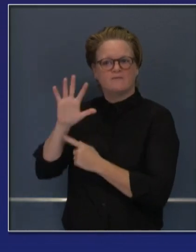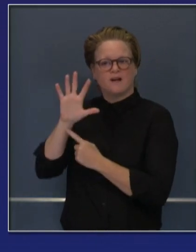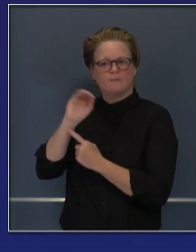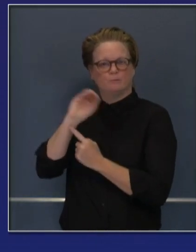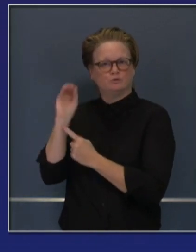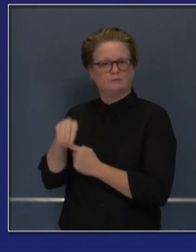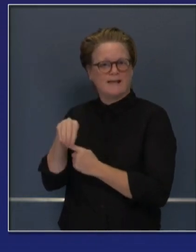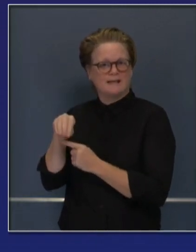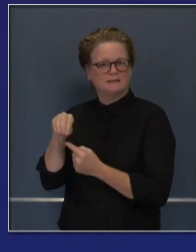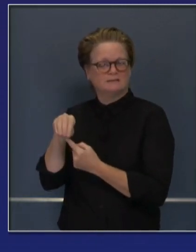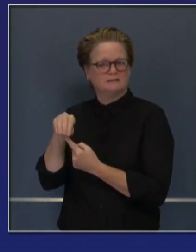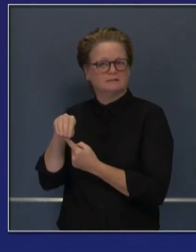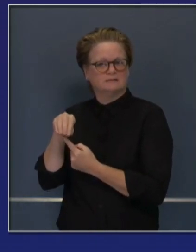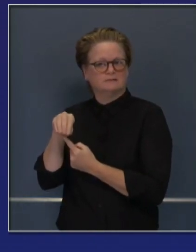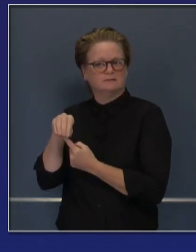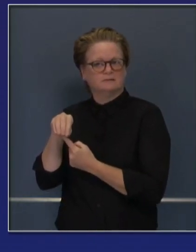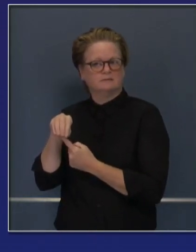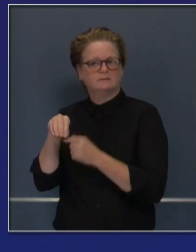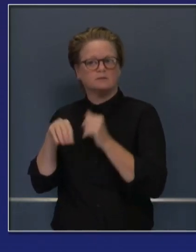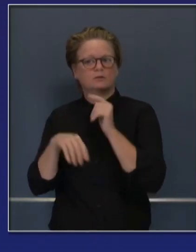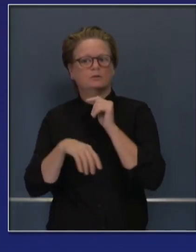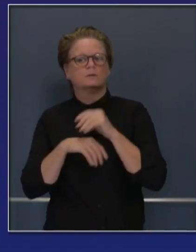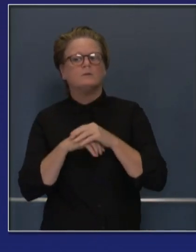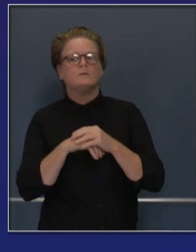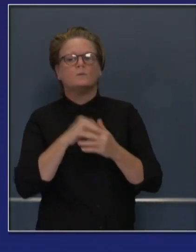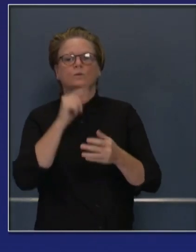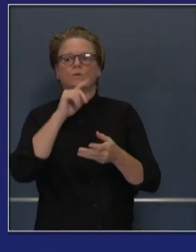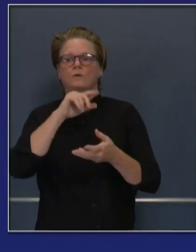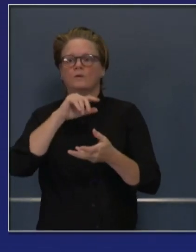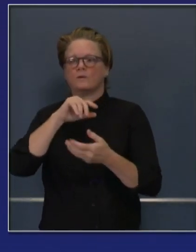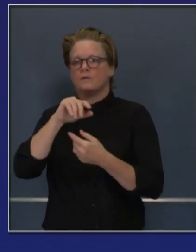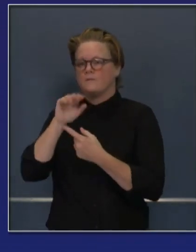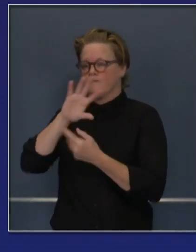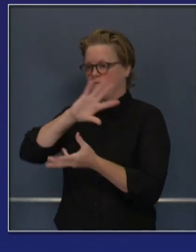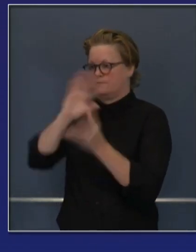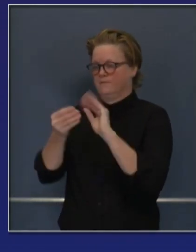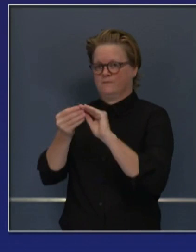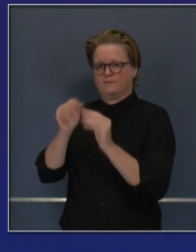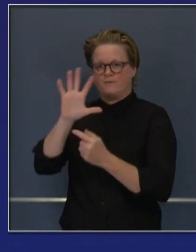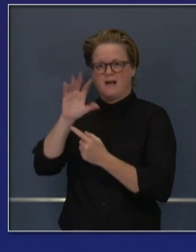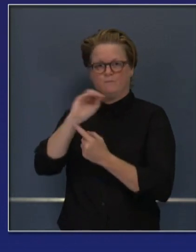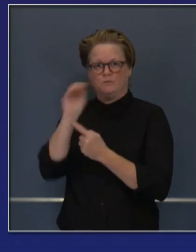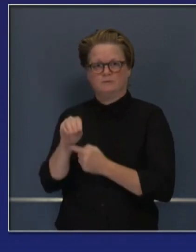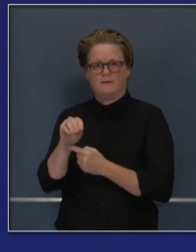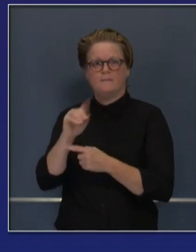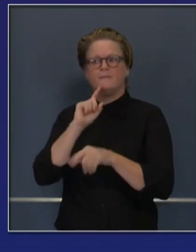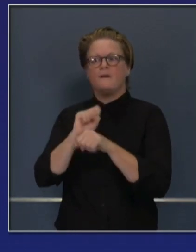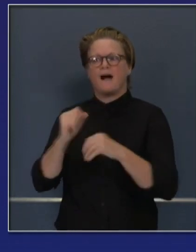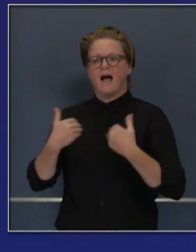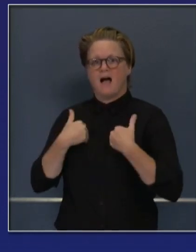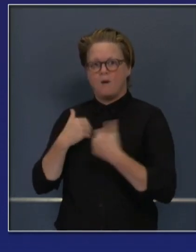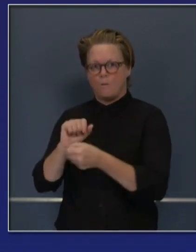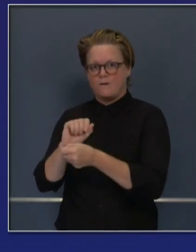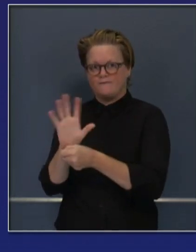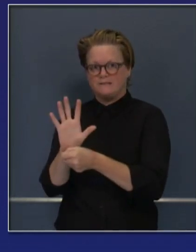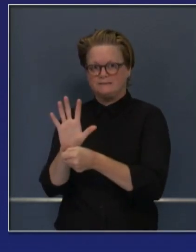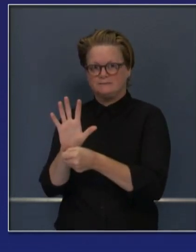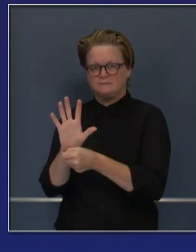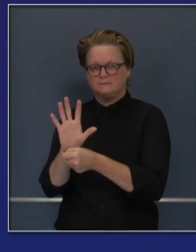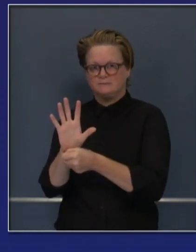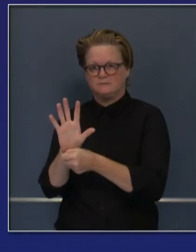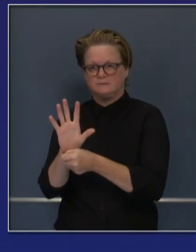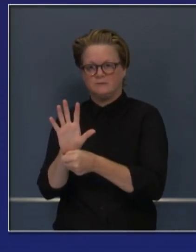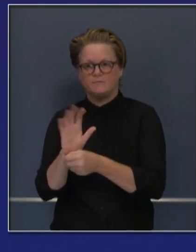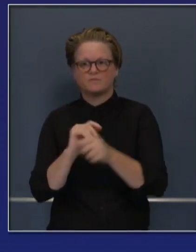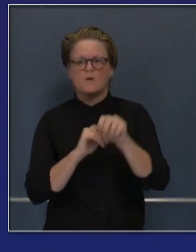current patients with COVID-19, just 5%, not 95%, not 70. Some states that is